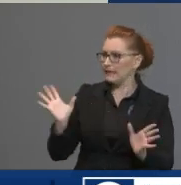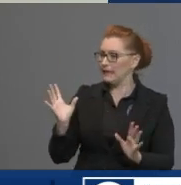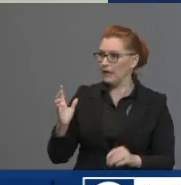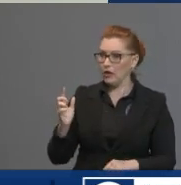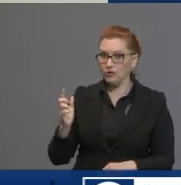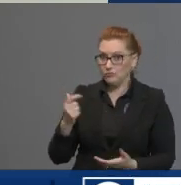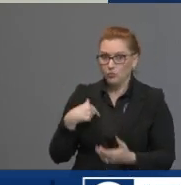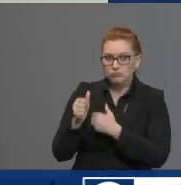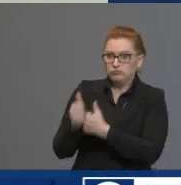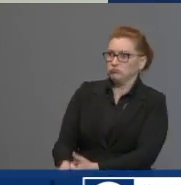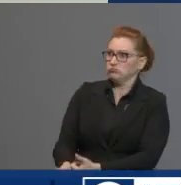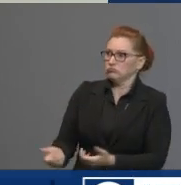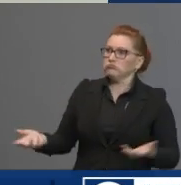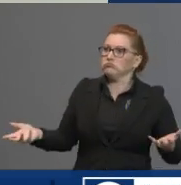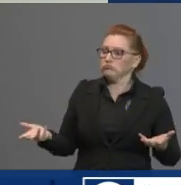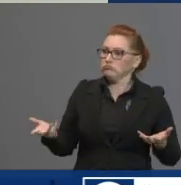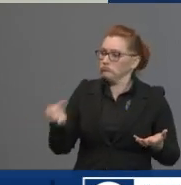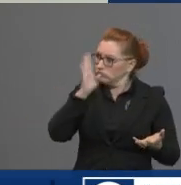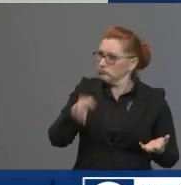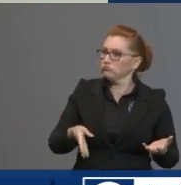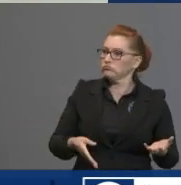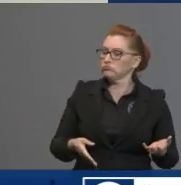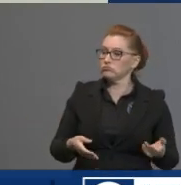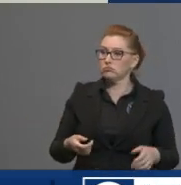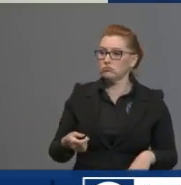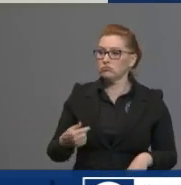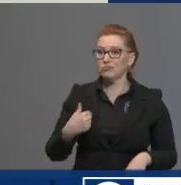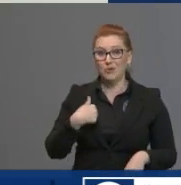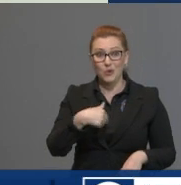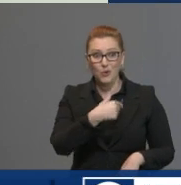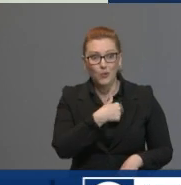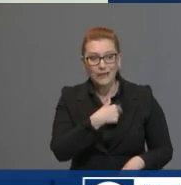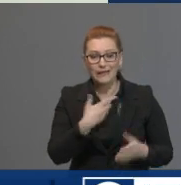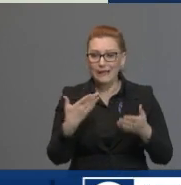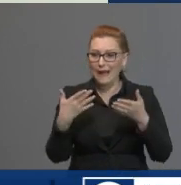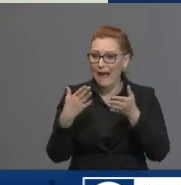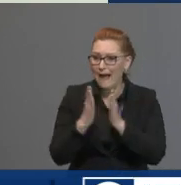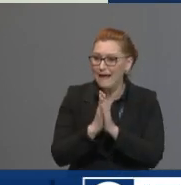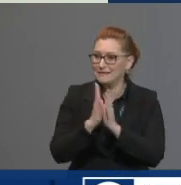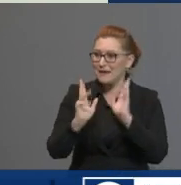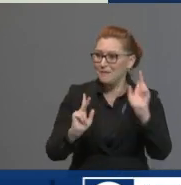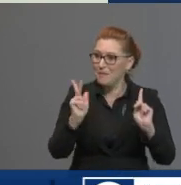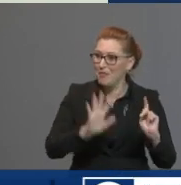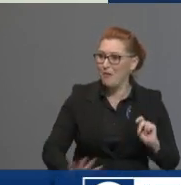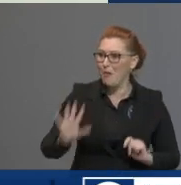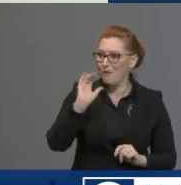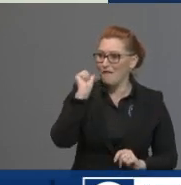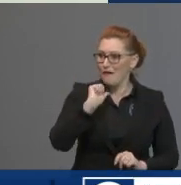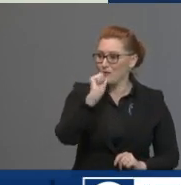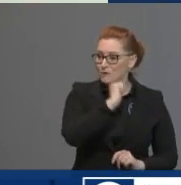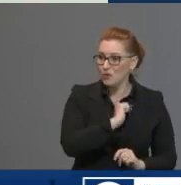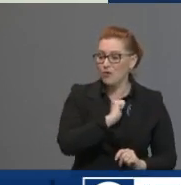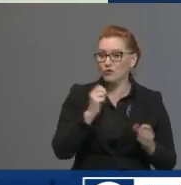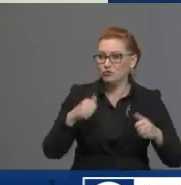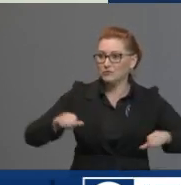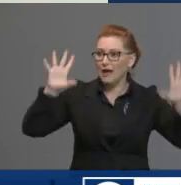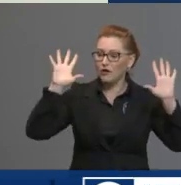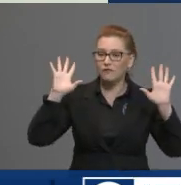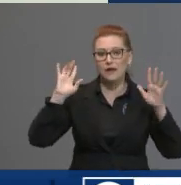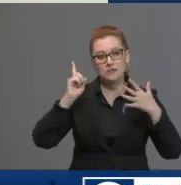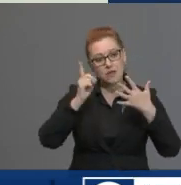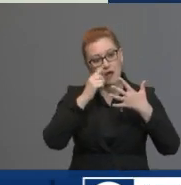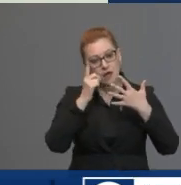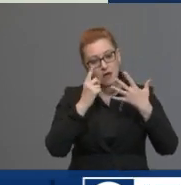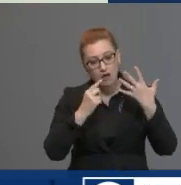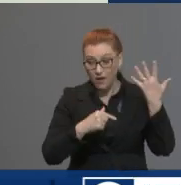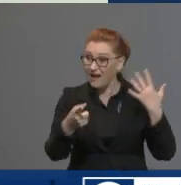Control have put forward. We've been asking a lot of Arizonans for weeks and weeks, and they